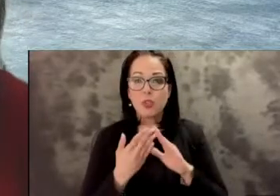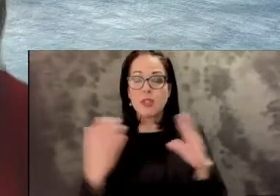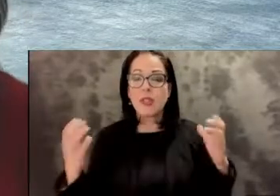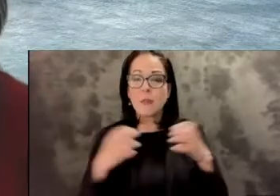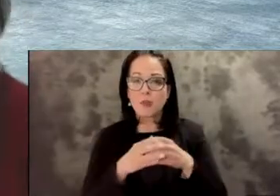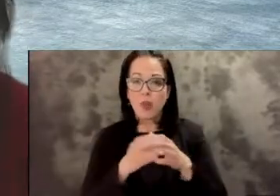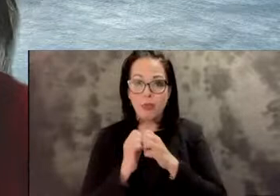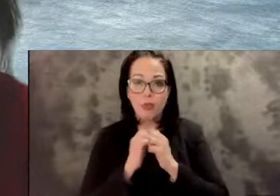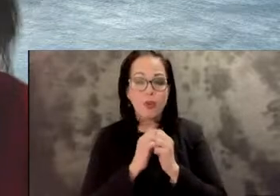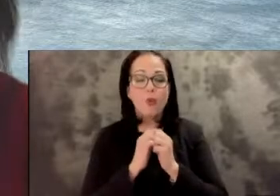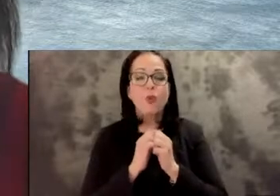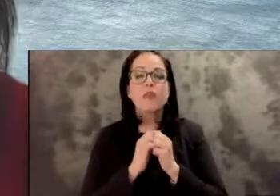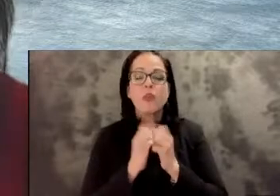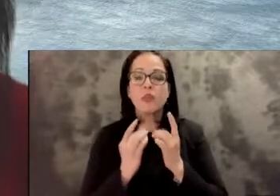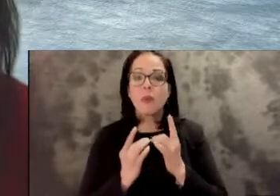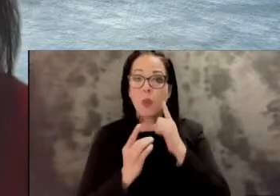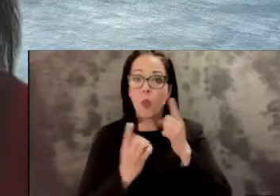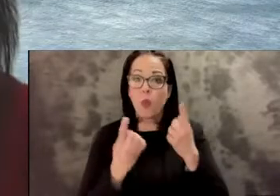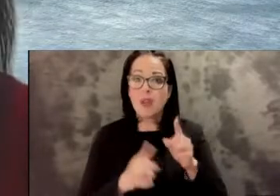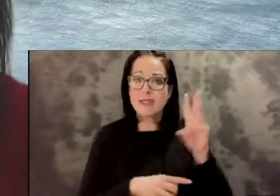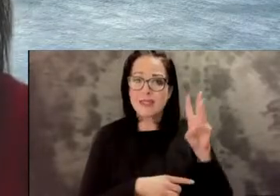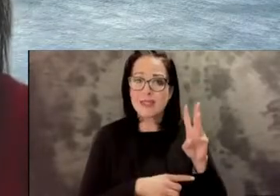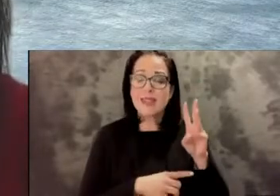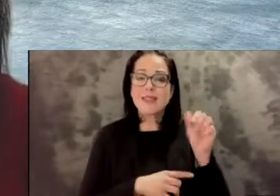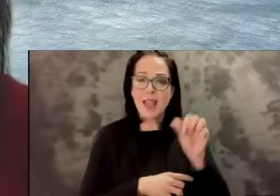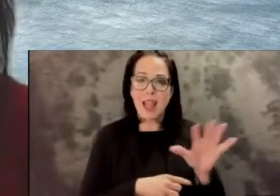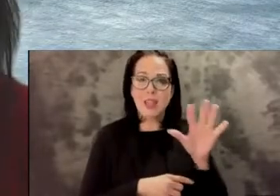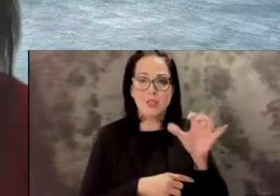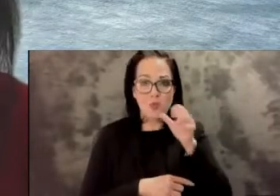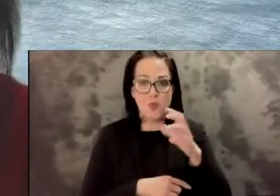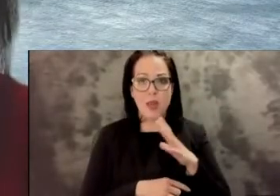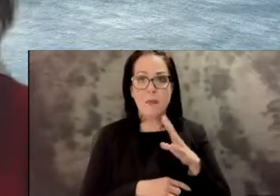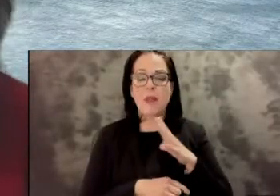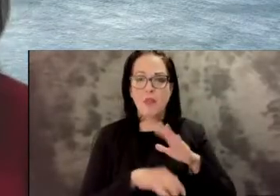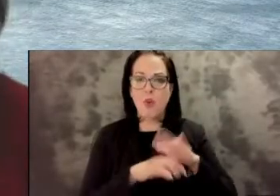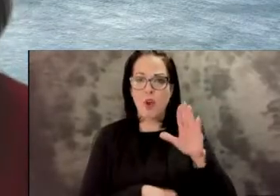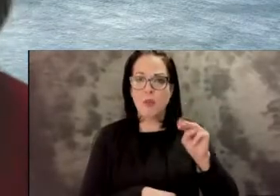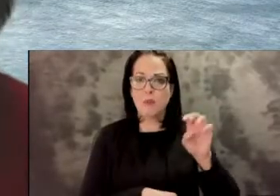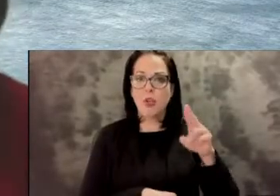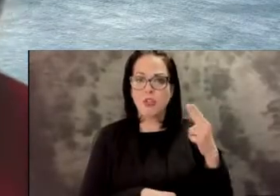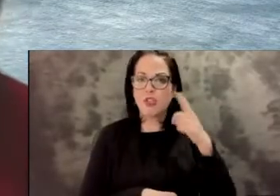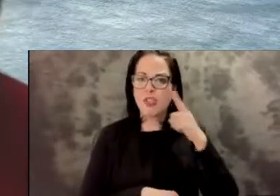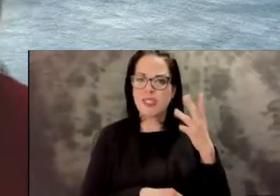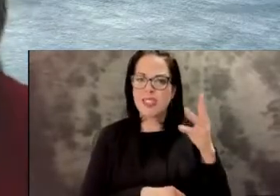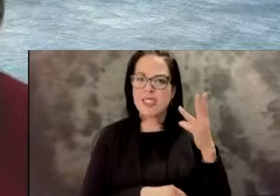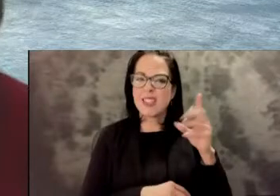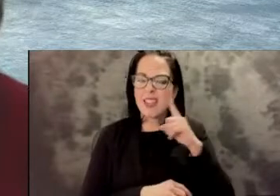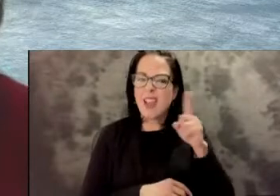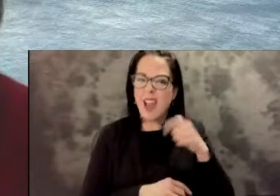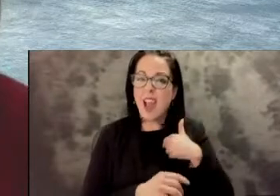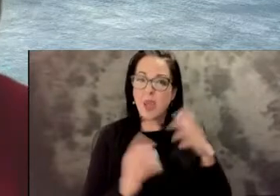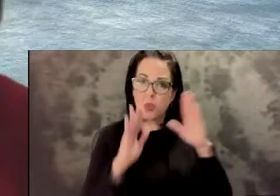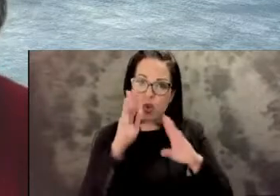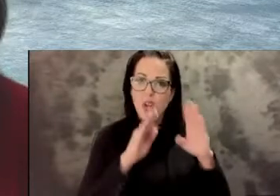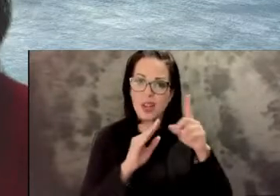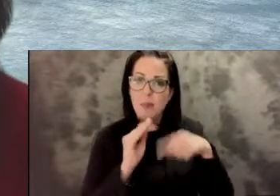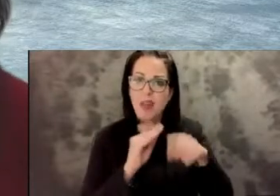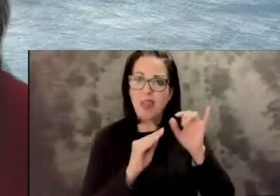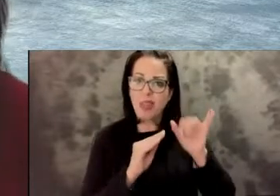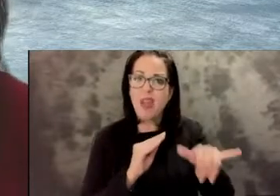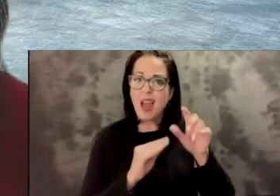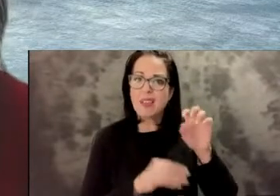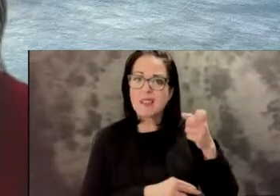And when 6 Asian American women were murdered on March 16th, I worried that xenophobic racism would prevent Asian Americans throughout the